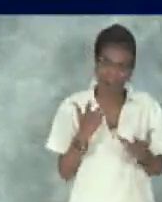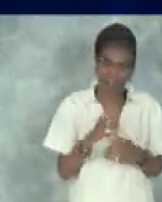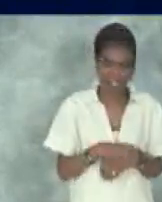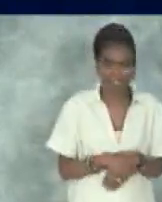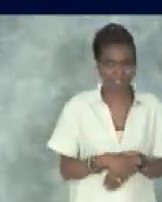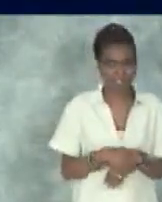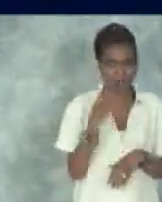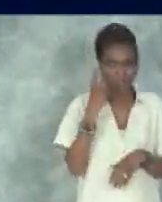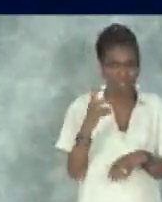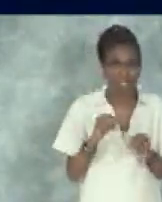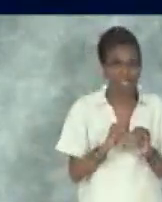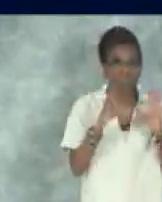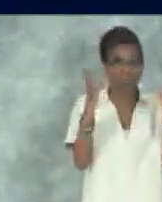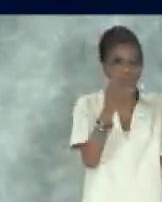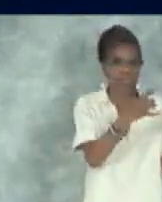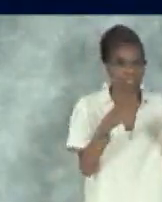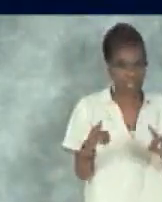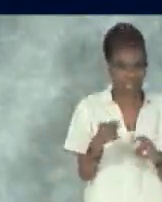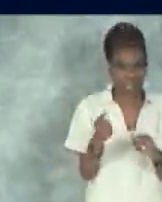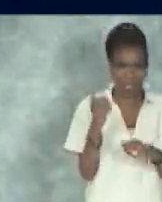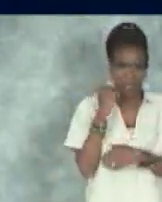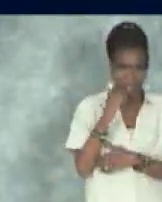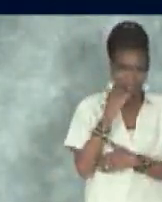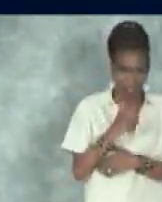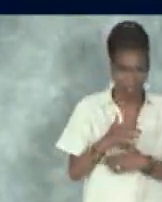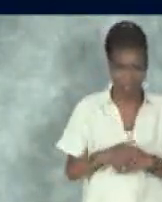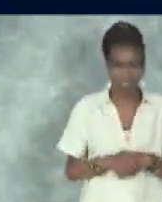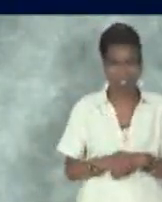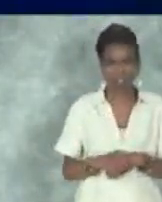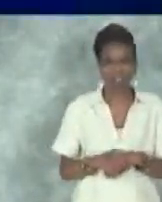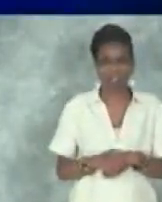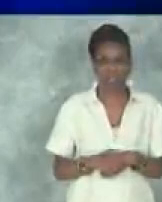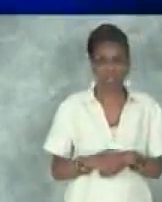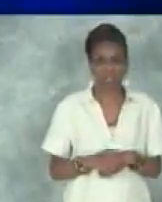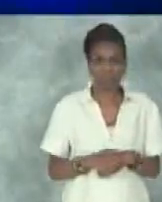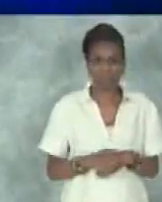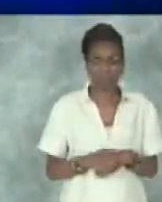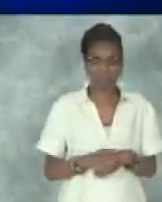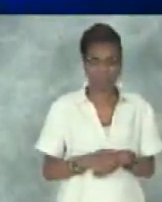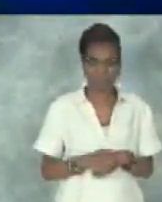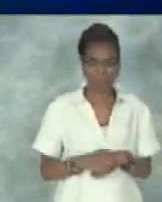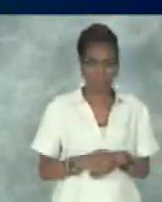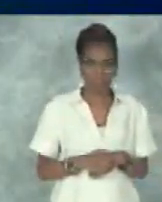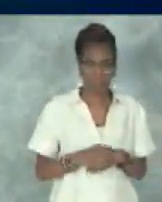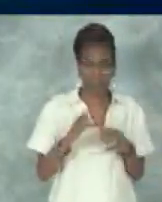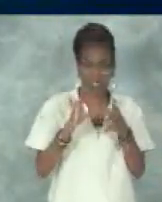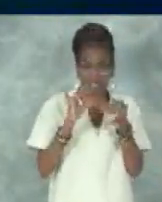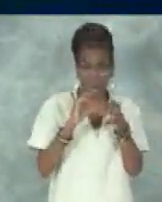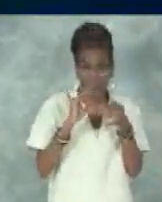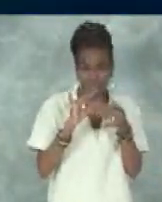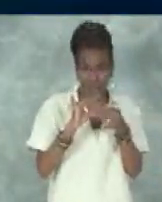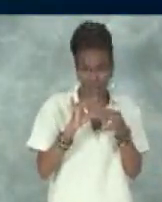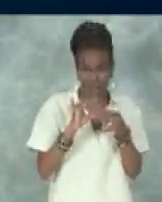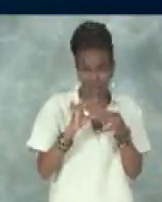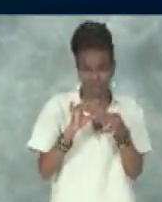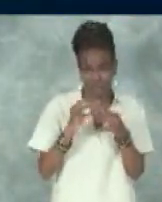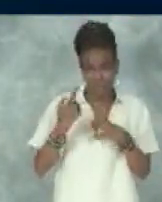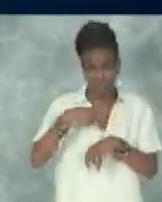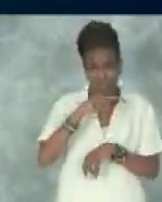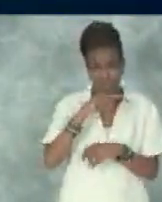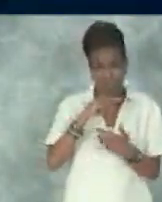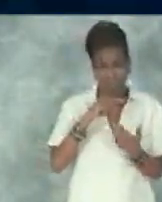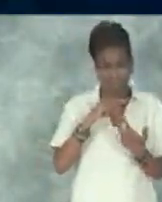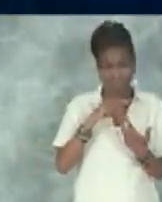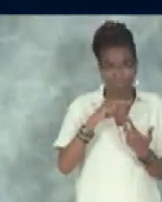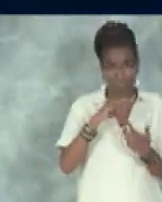seeing miracles every day. Jesus doesn't show up. I often tell this story. When I was in seminary, I accepted my call